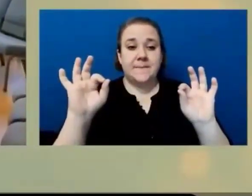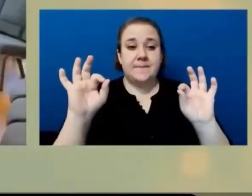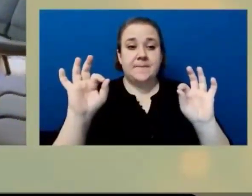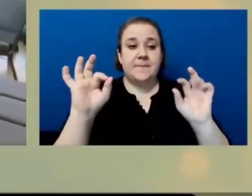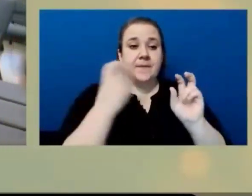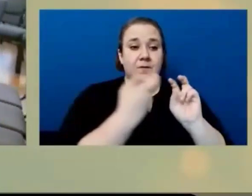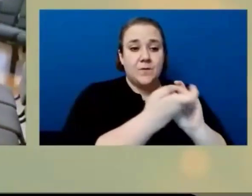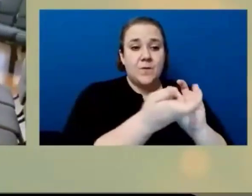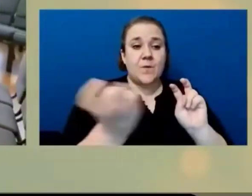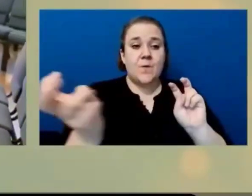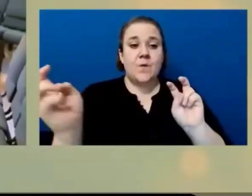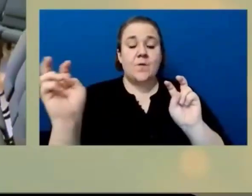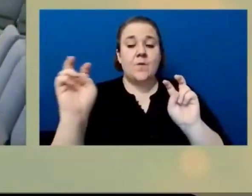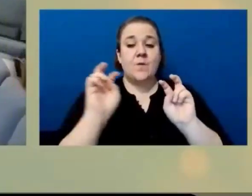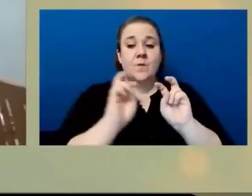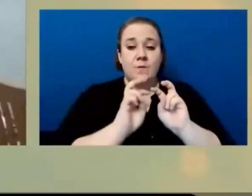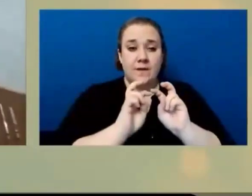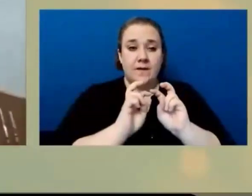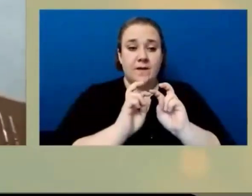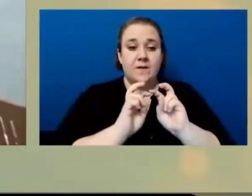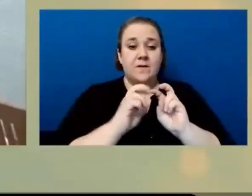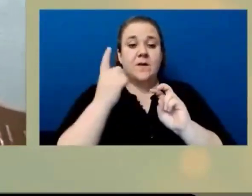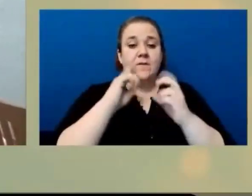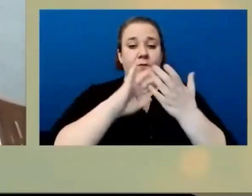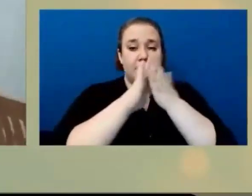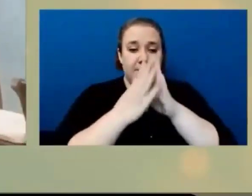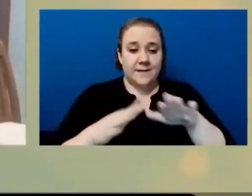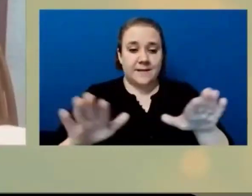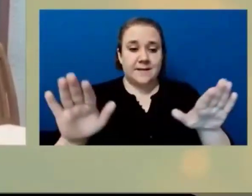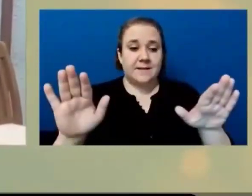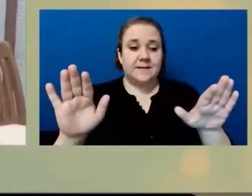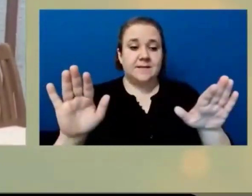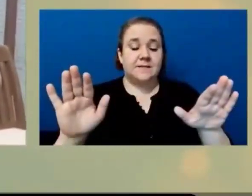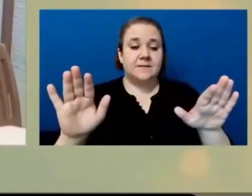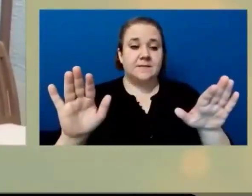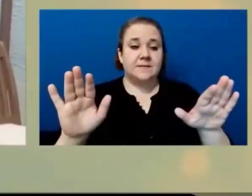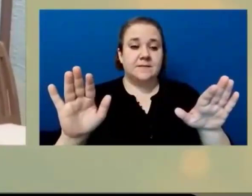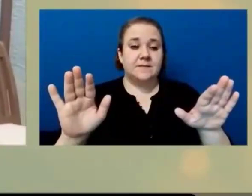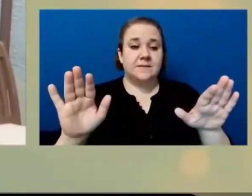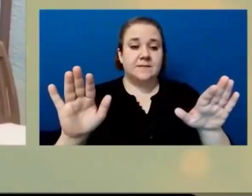prison, circle for